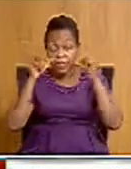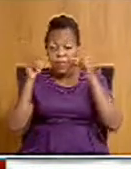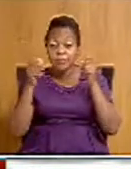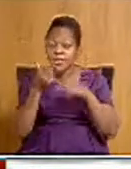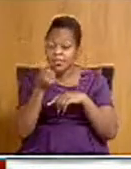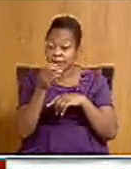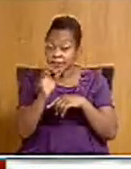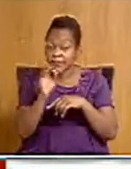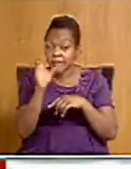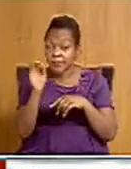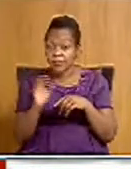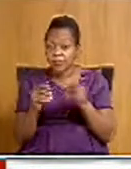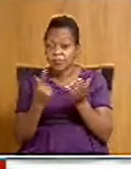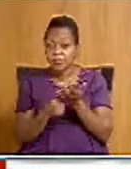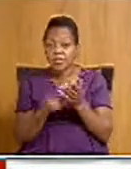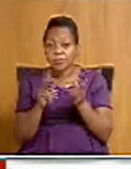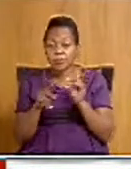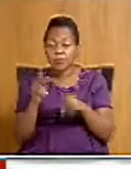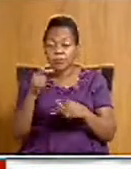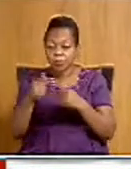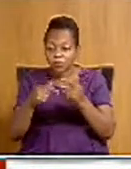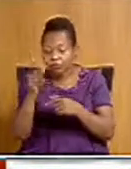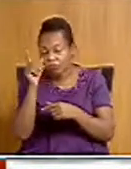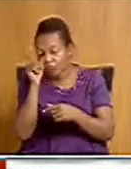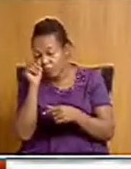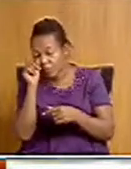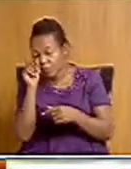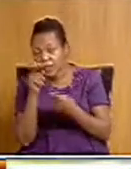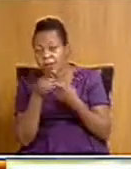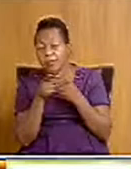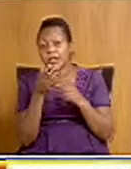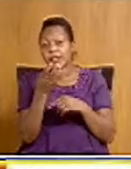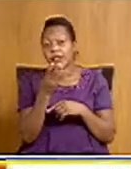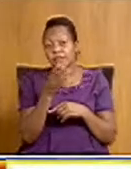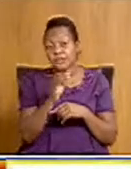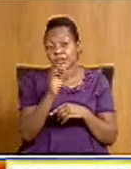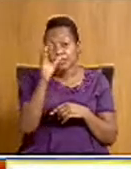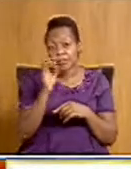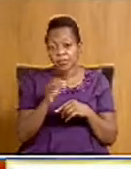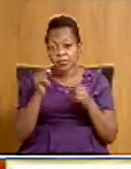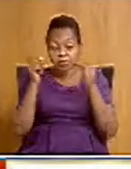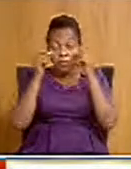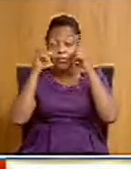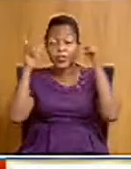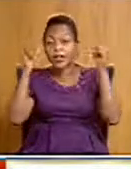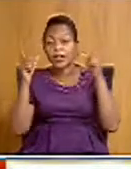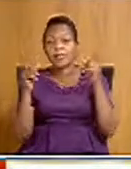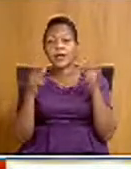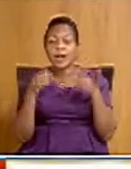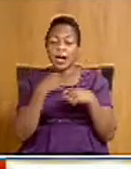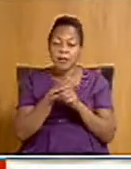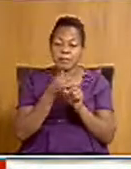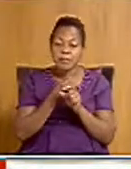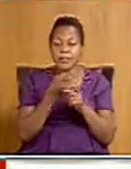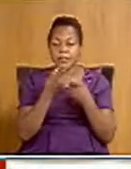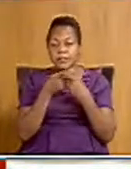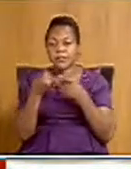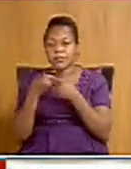60% are still asleep. But these 40% who have woken up have produced so many